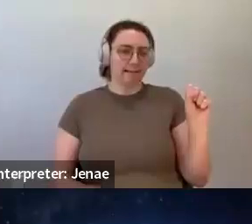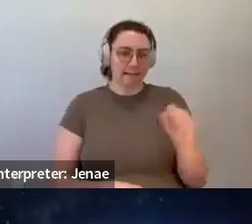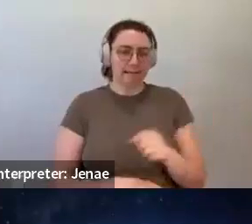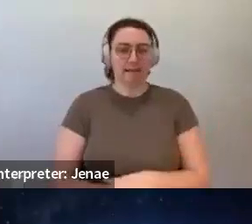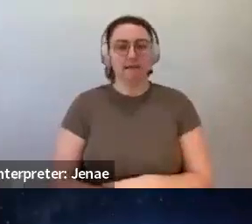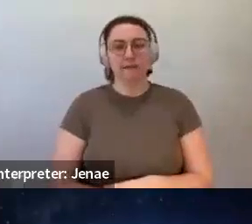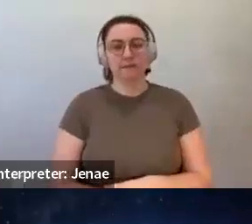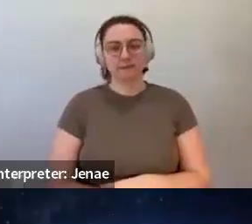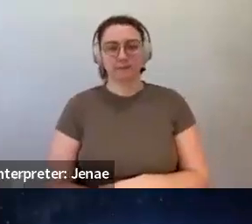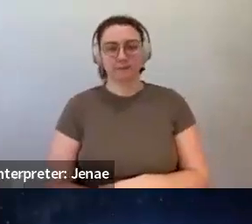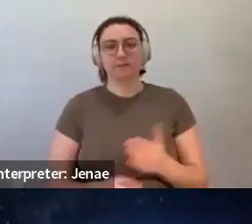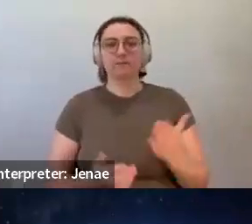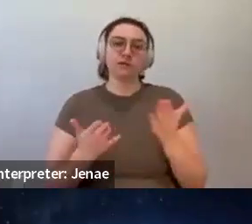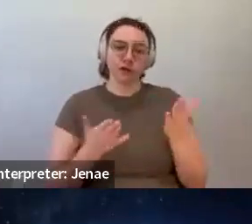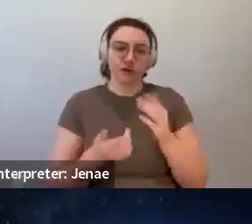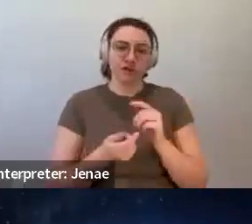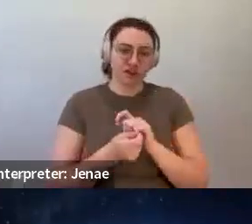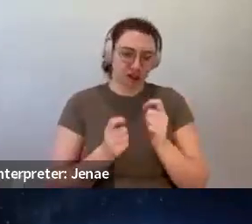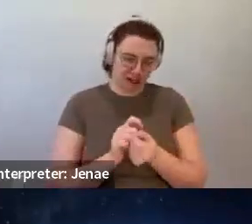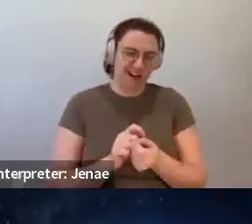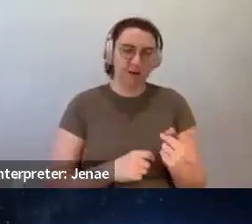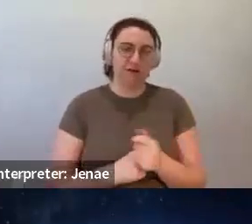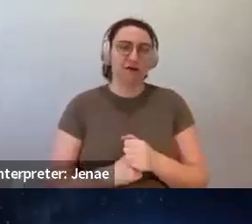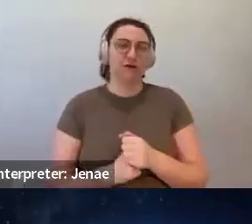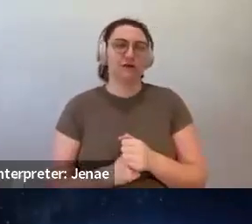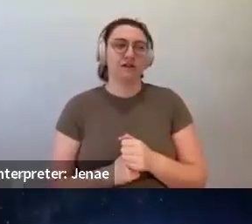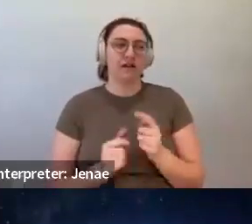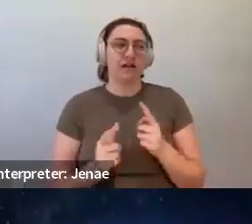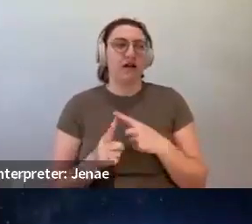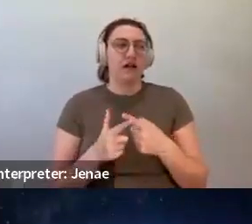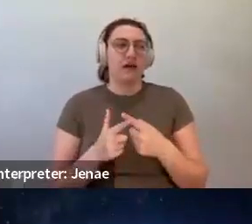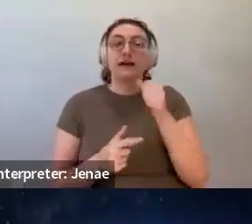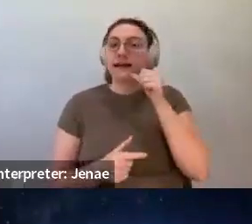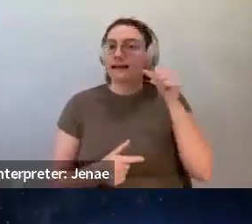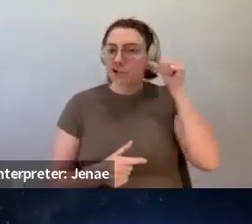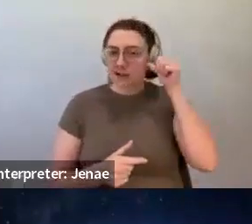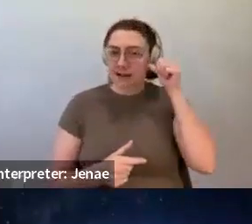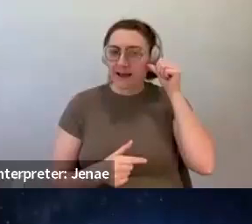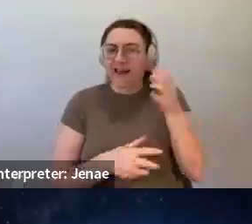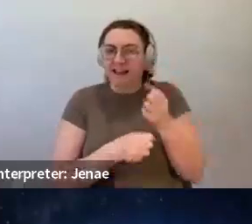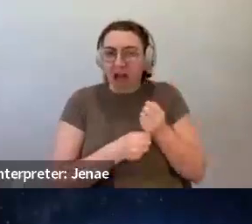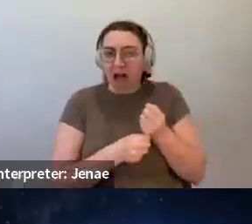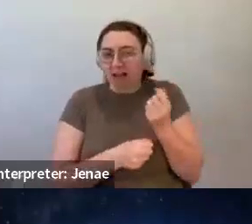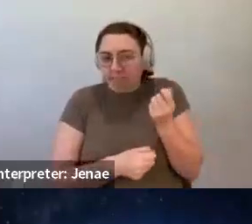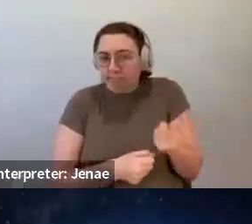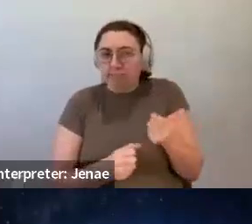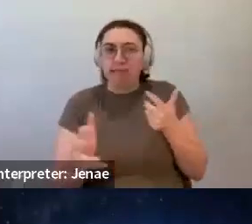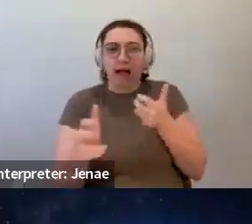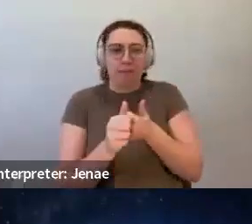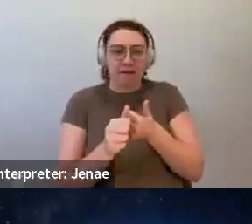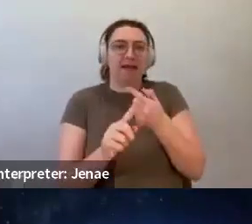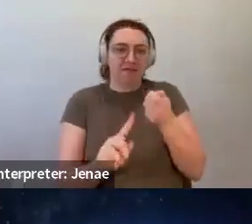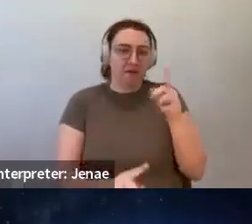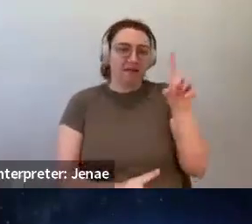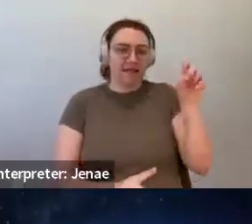that service change. And then yesterday, we got a little bit of an update from the Department of Developmental